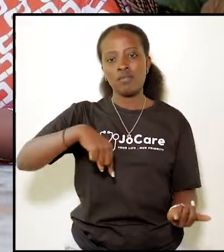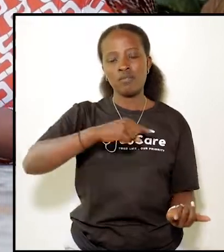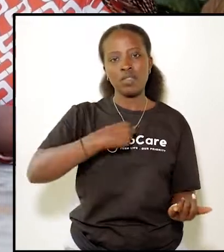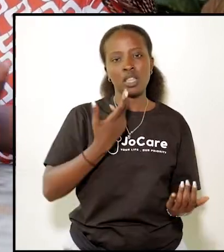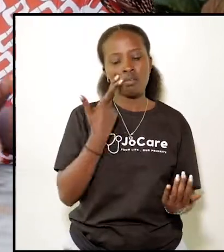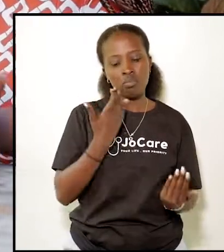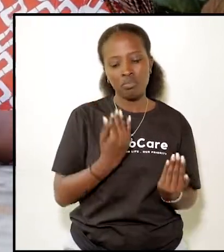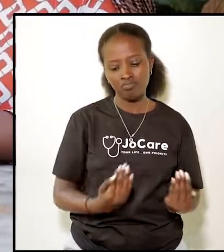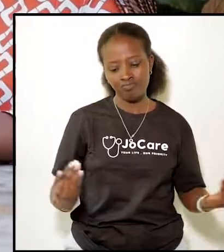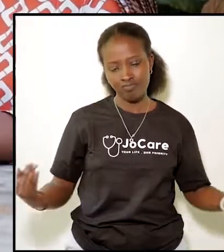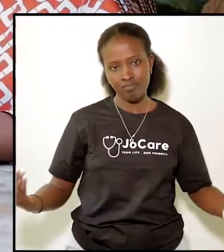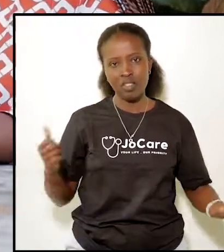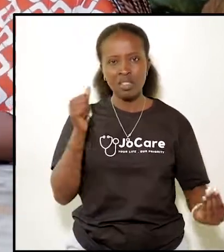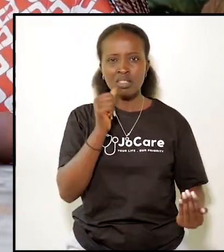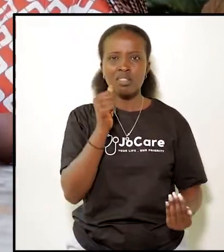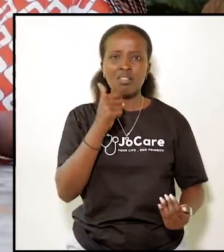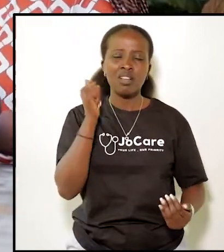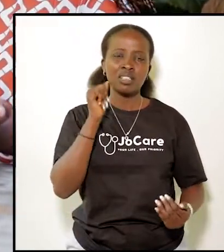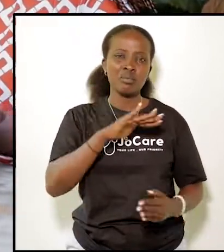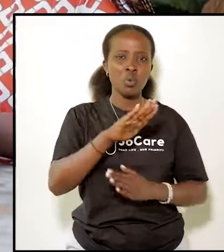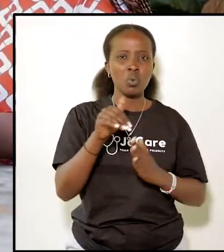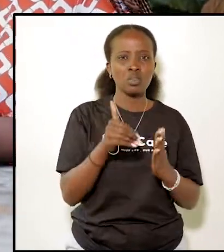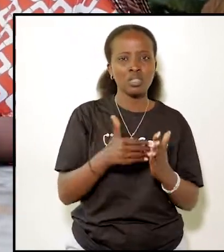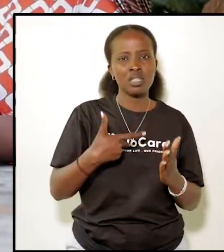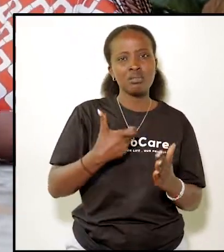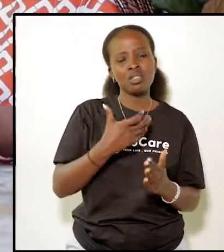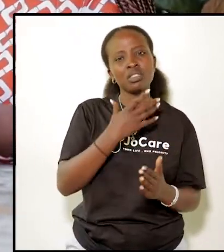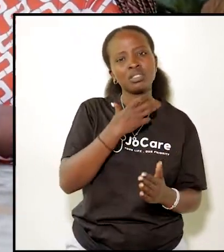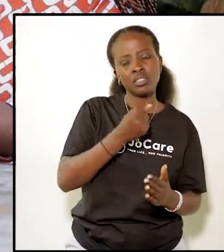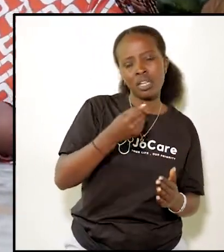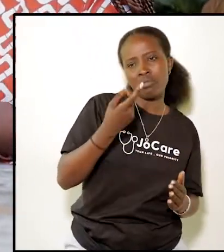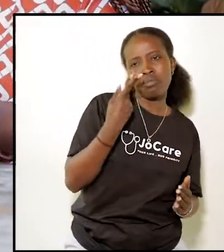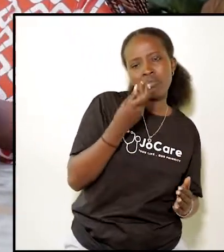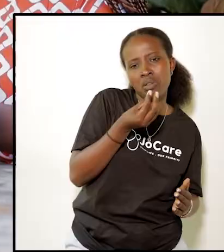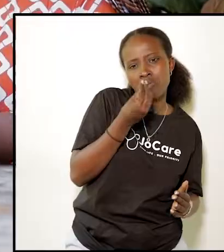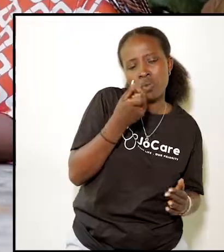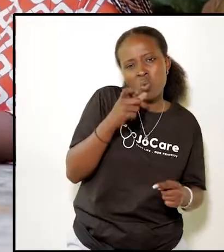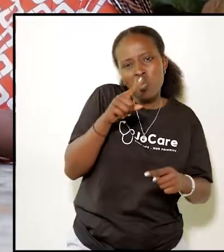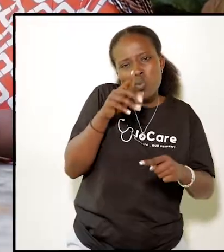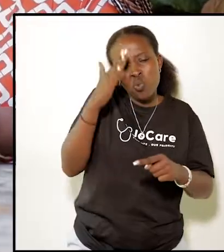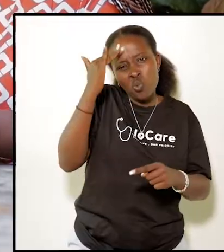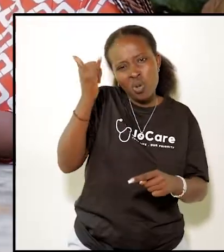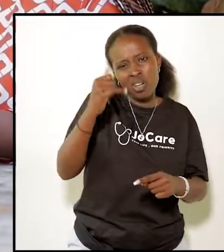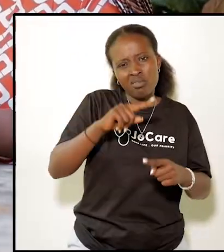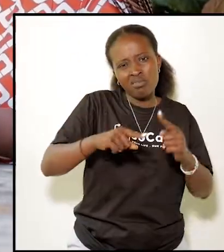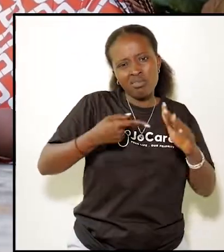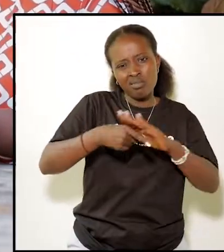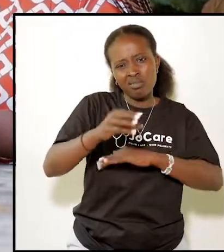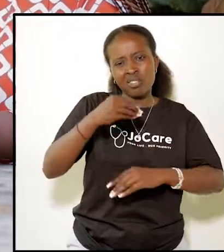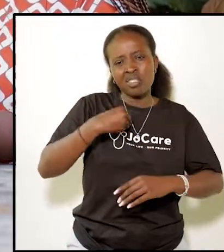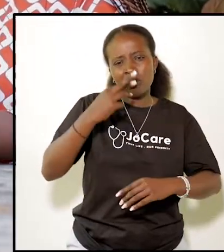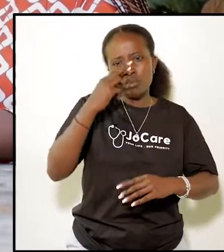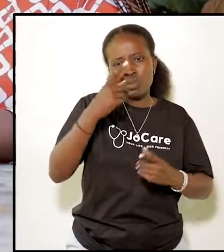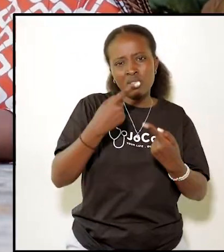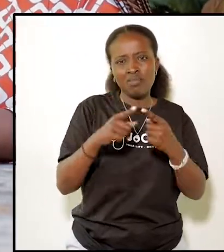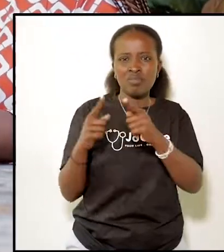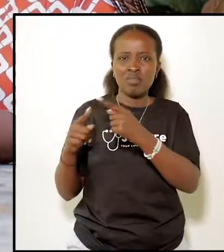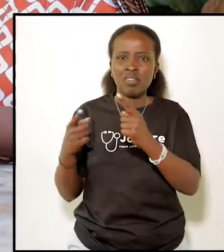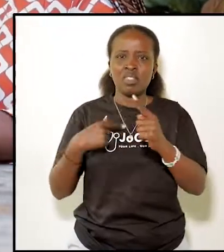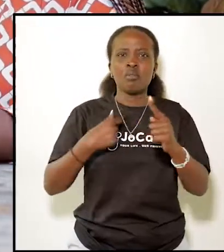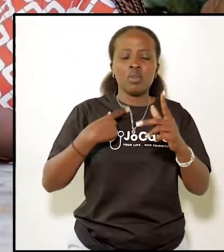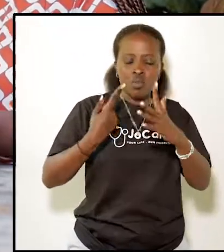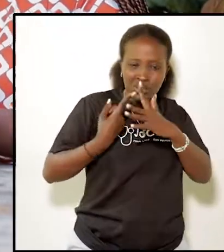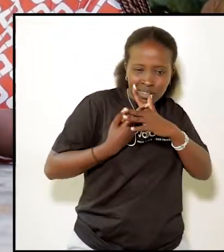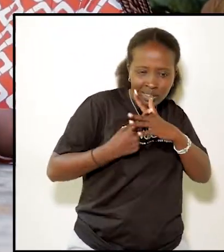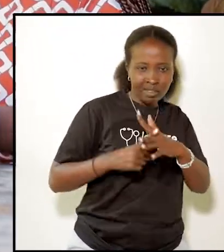as young people mostly like to eat fast food. Yes. What does this all fast food do to us?